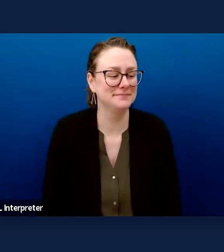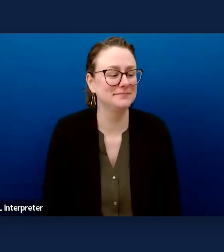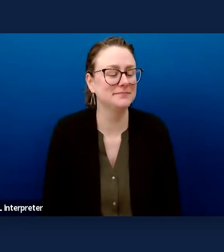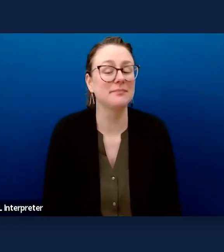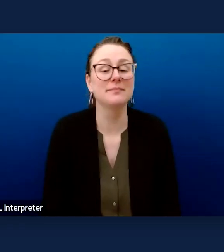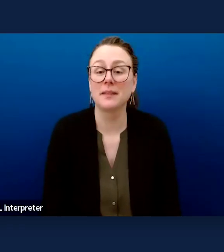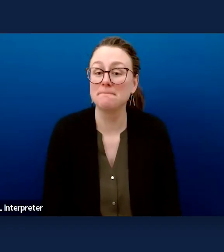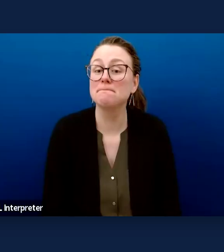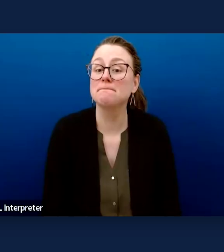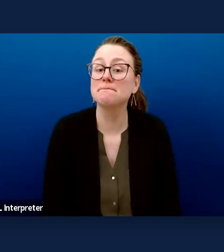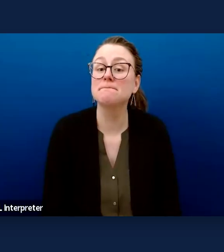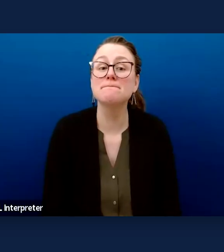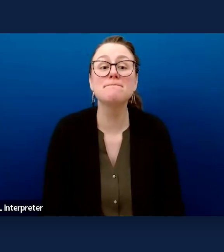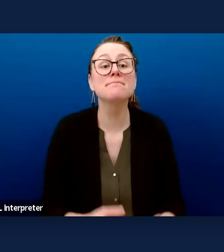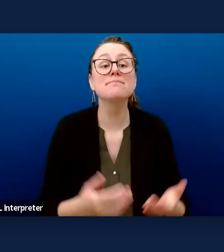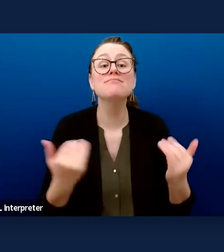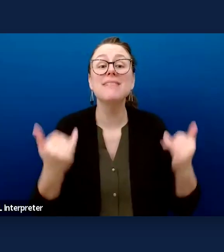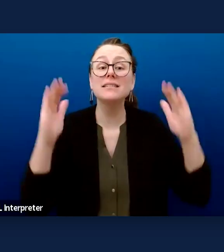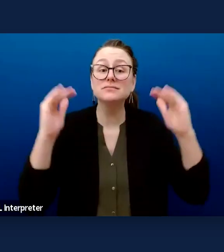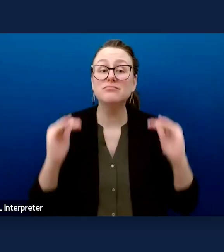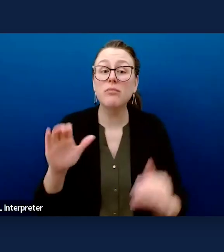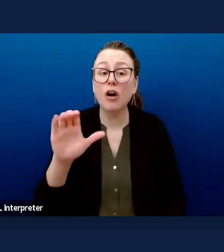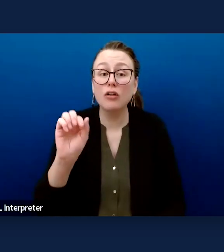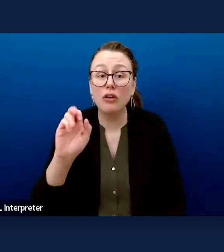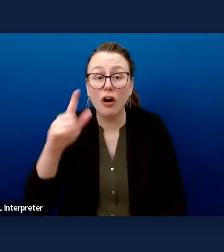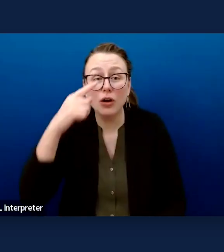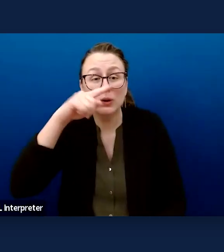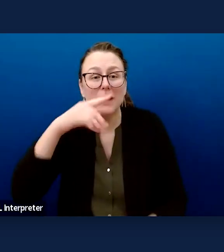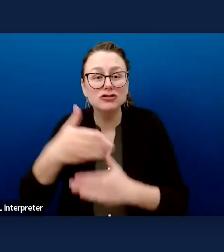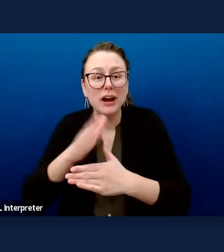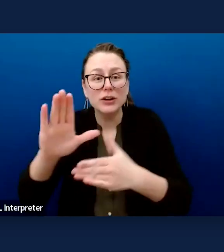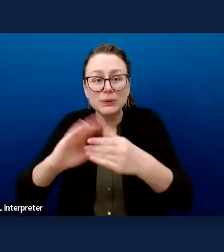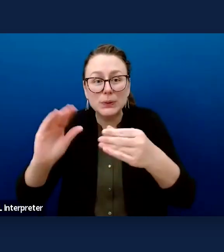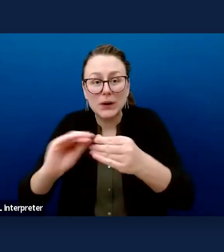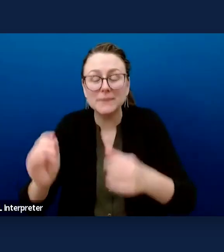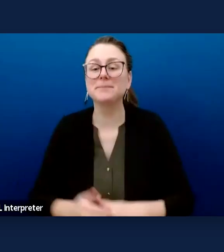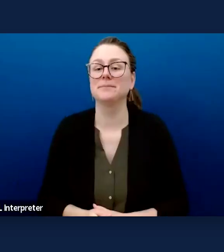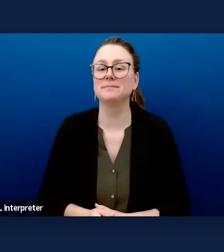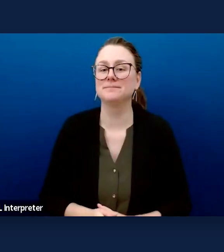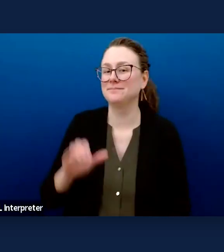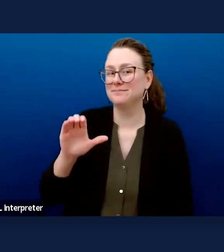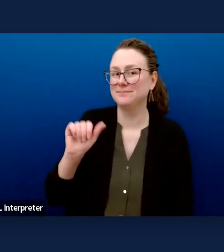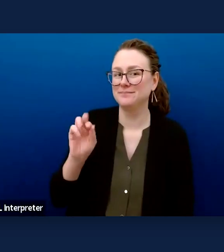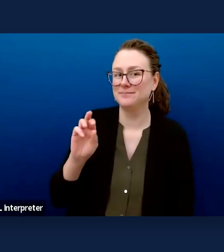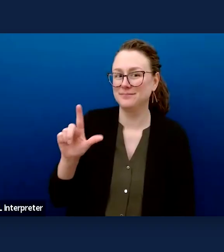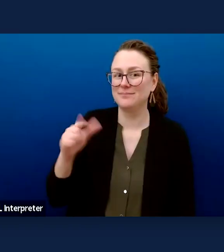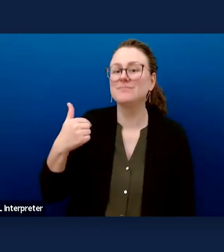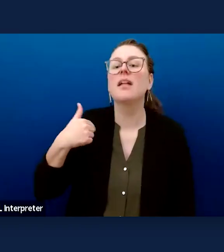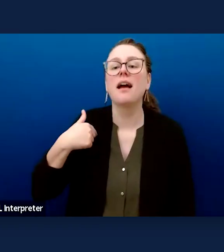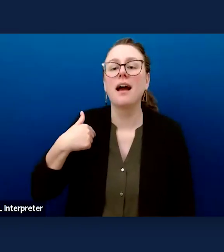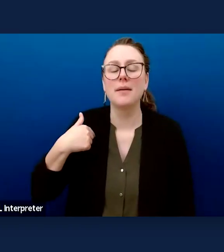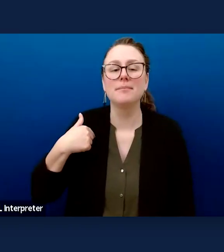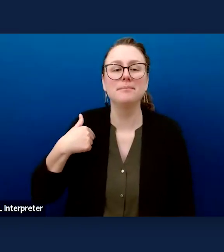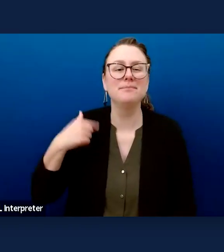Great. Carl, can you share some of your story? Sure. I'm 34 years